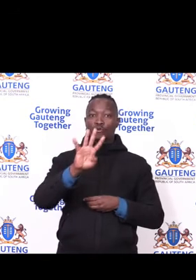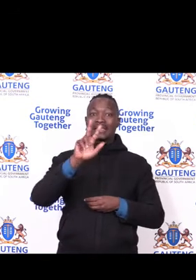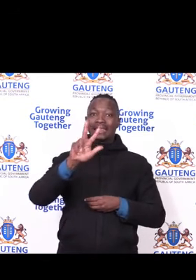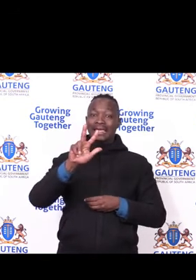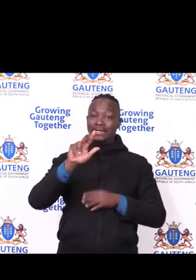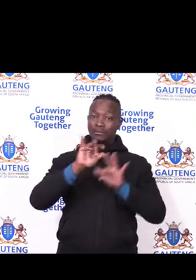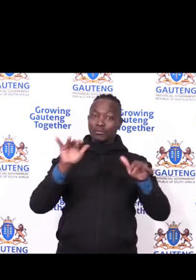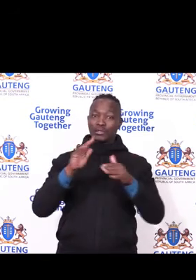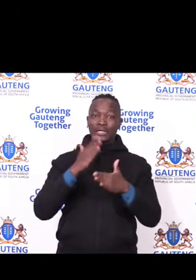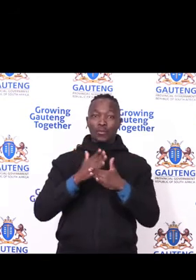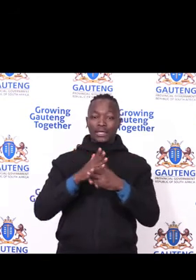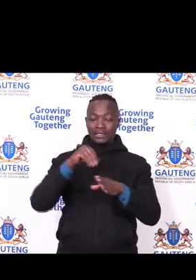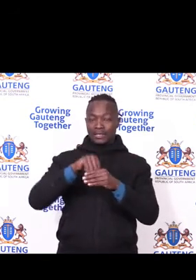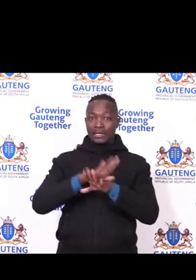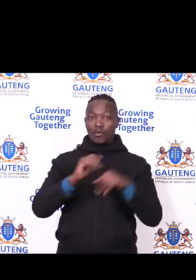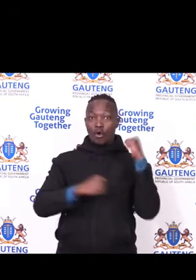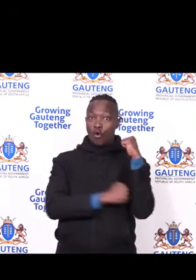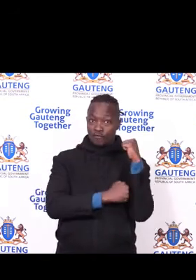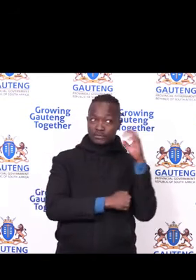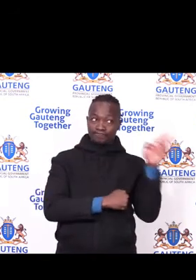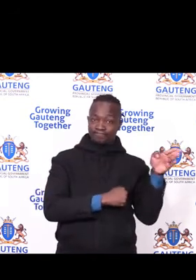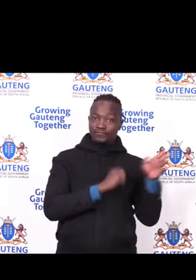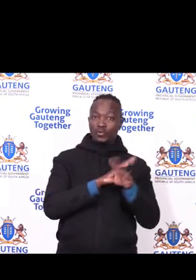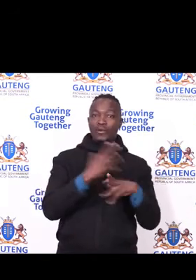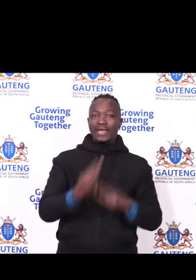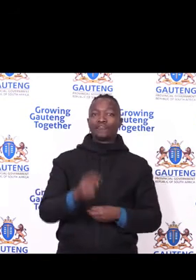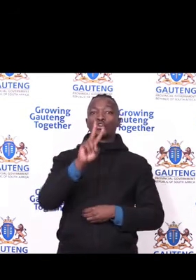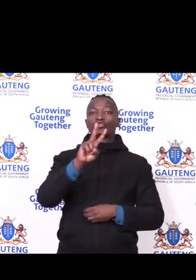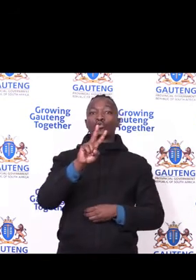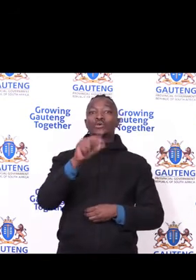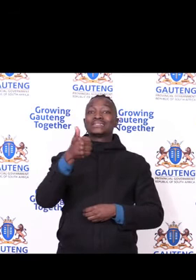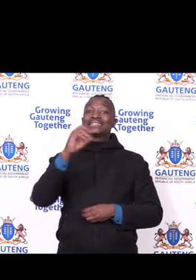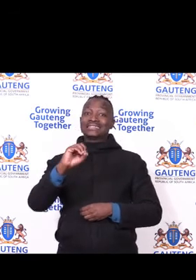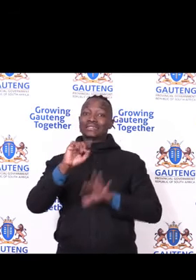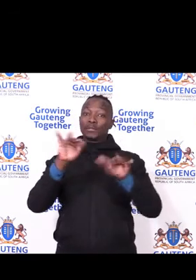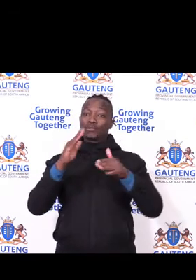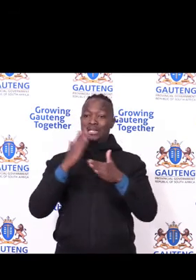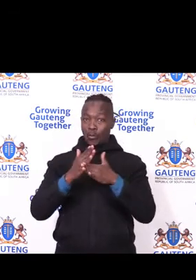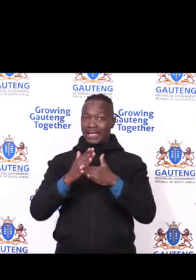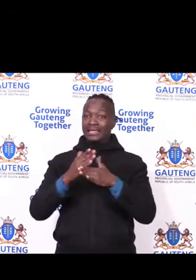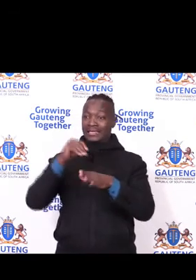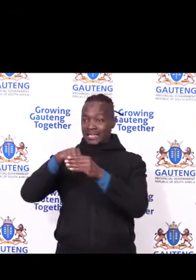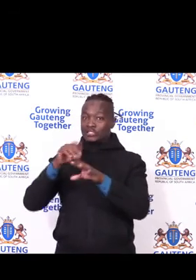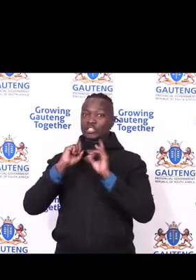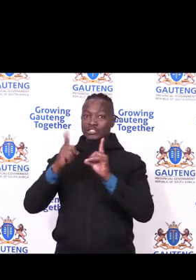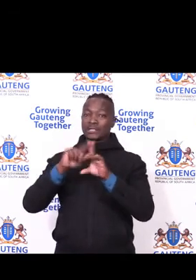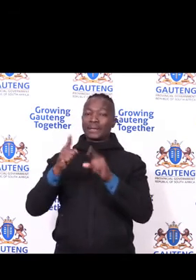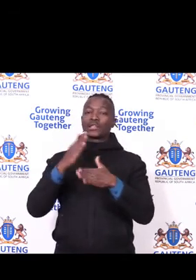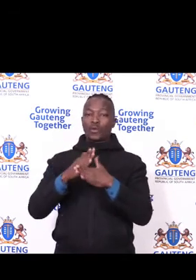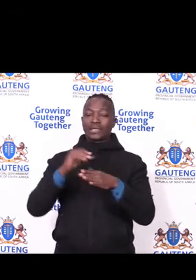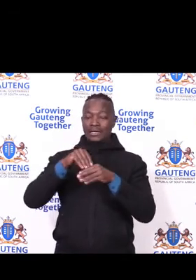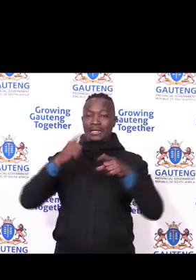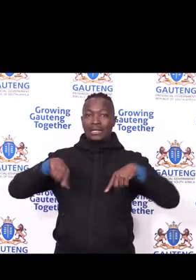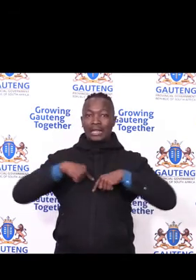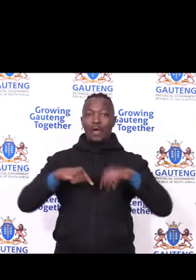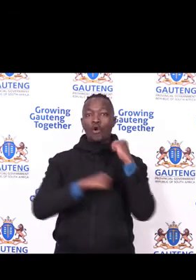working in our offices, and we've got 206 people that are working as teachers, but they're not at school-based, they're working at our offices.